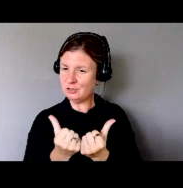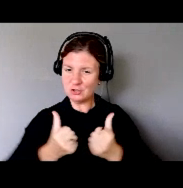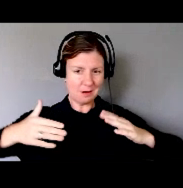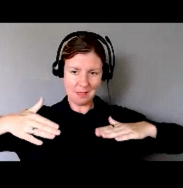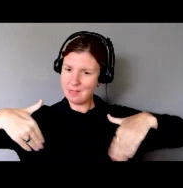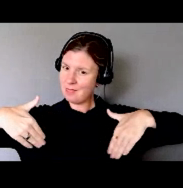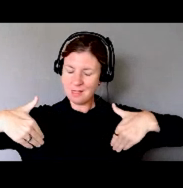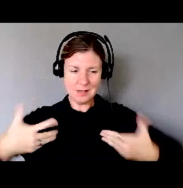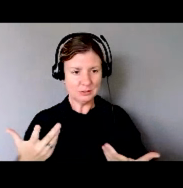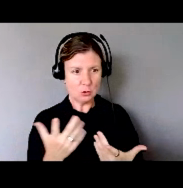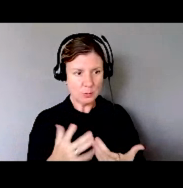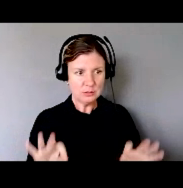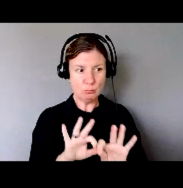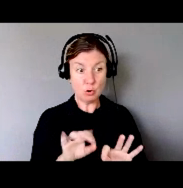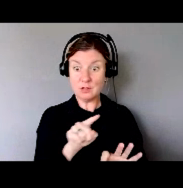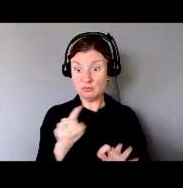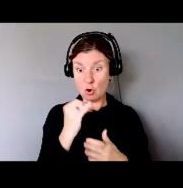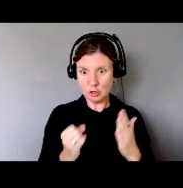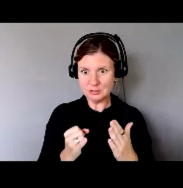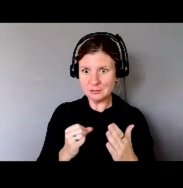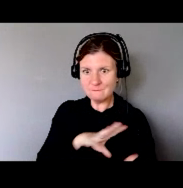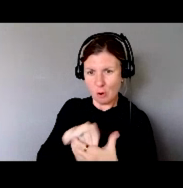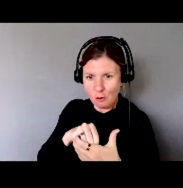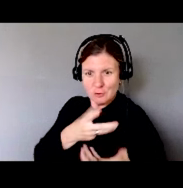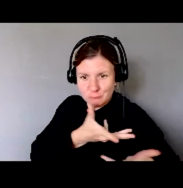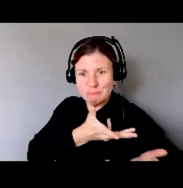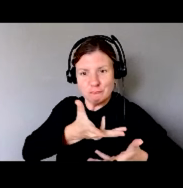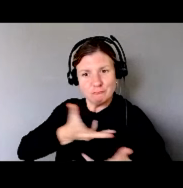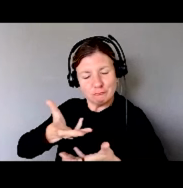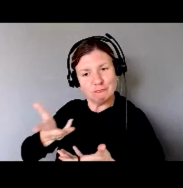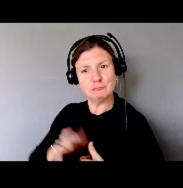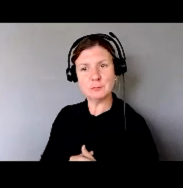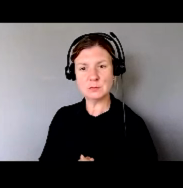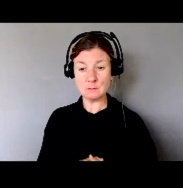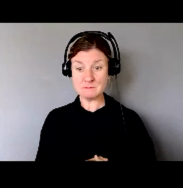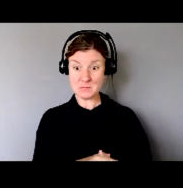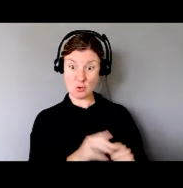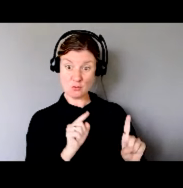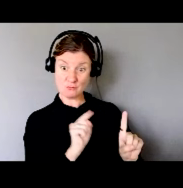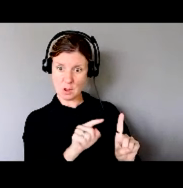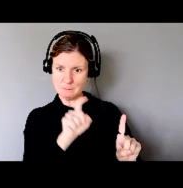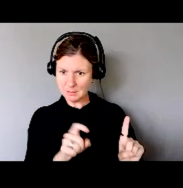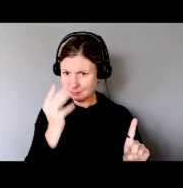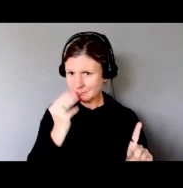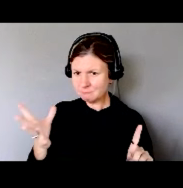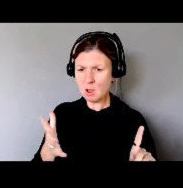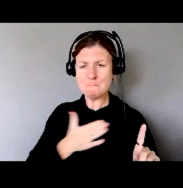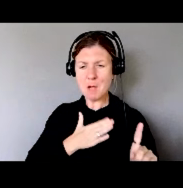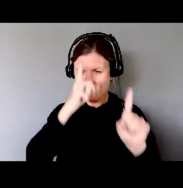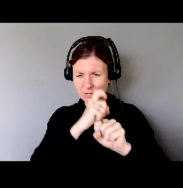is critical to the success of this project, it will be very important that artists can articulate how they would approach this.